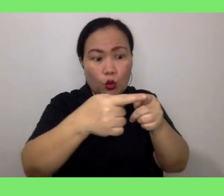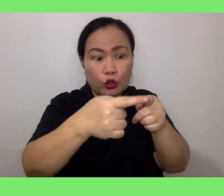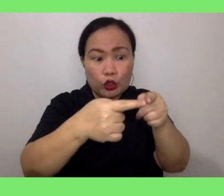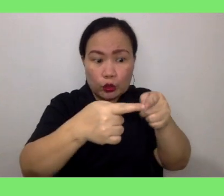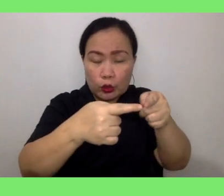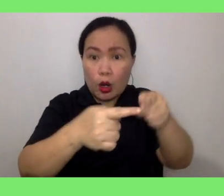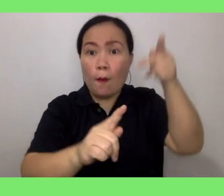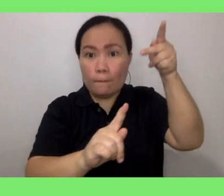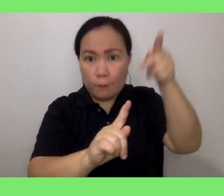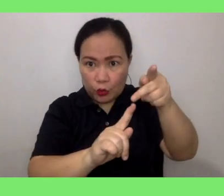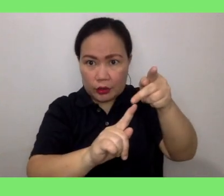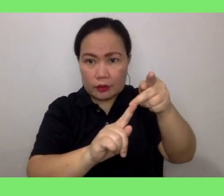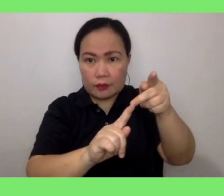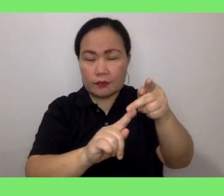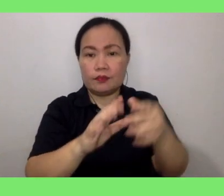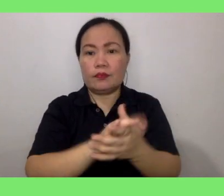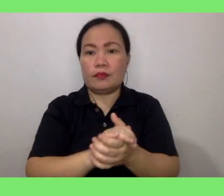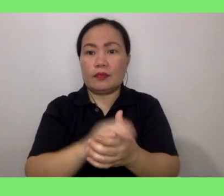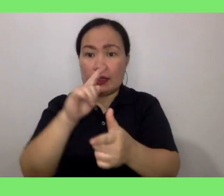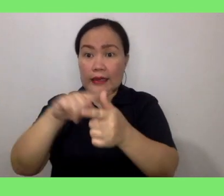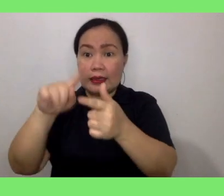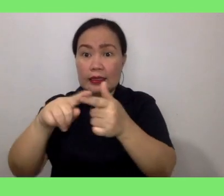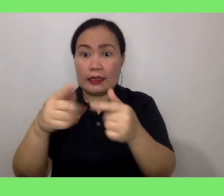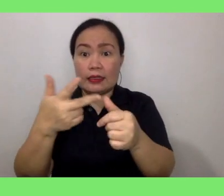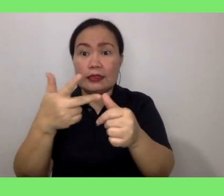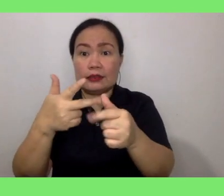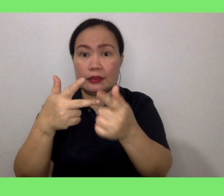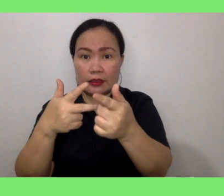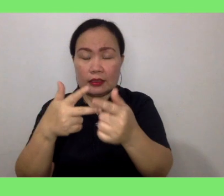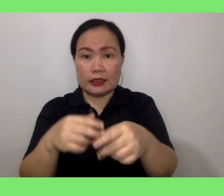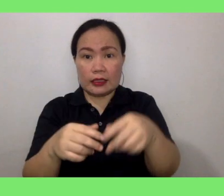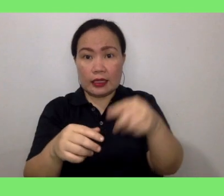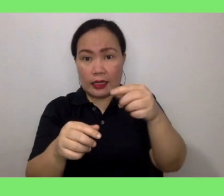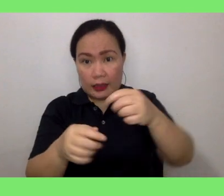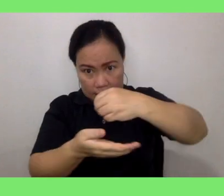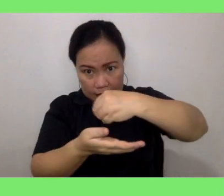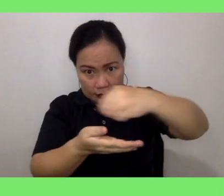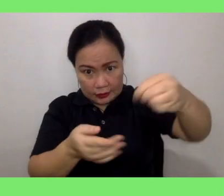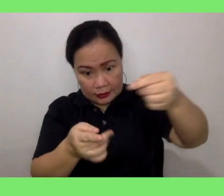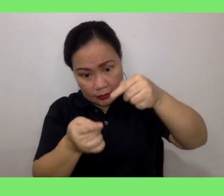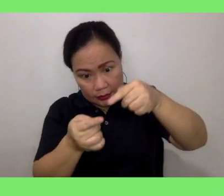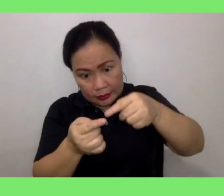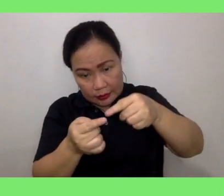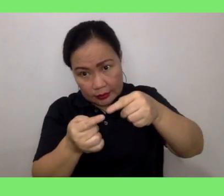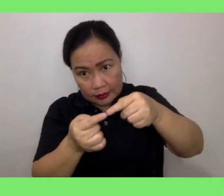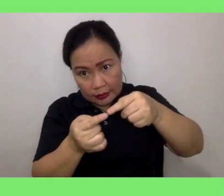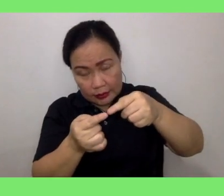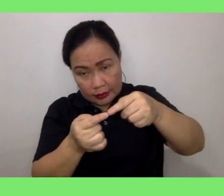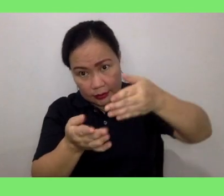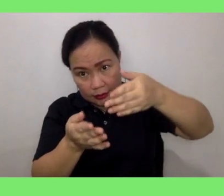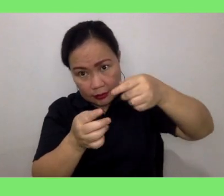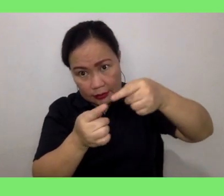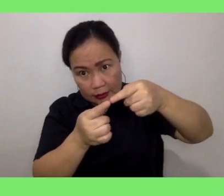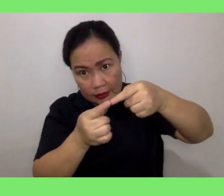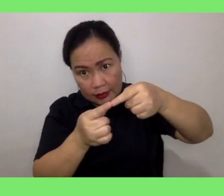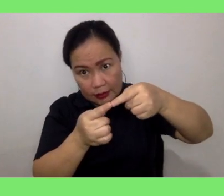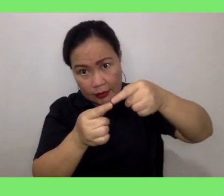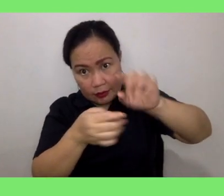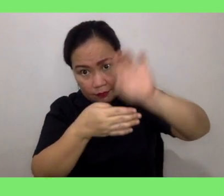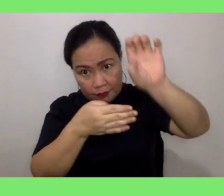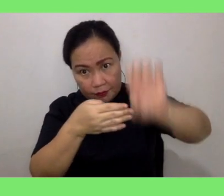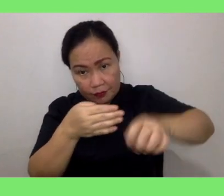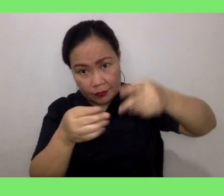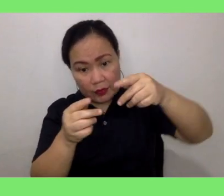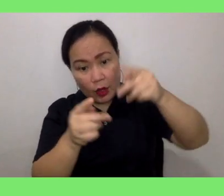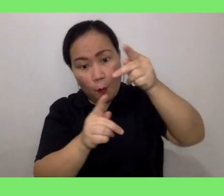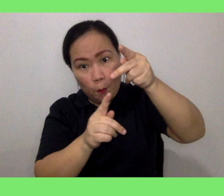And also yung tip of a pen. Pag sinabi nating tip, ito. Okay, so this is the tip. So this is also a